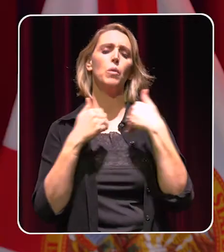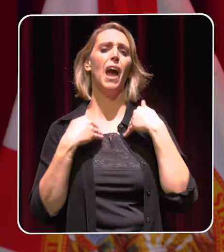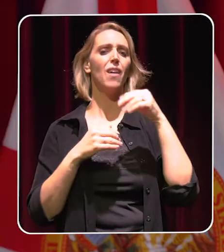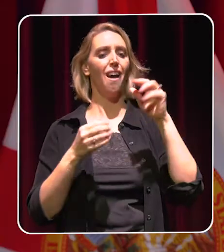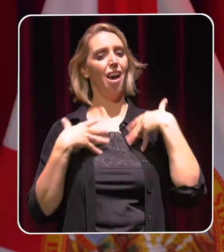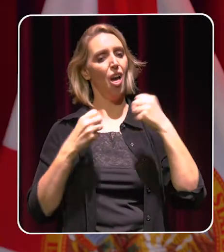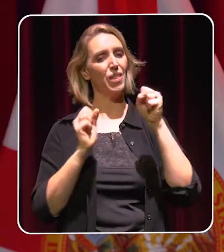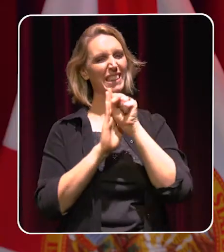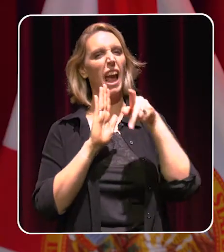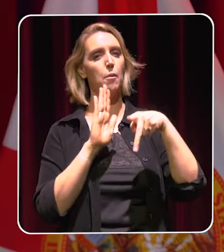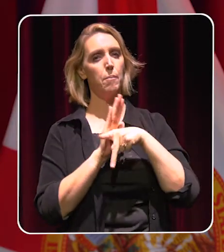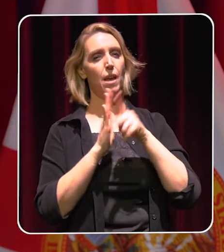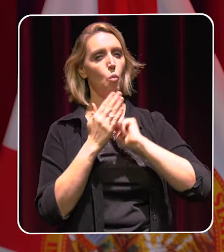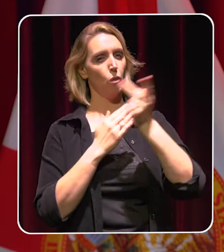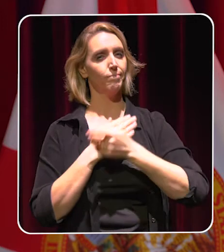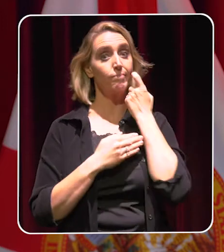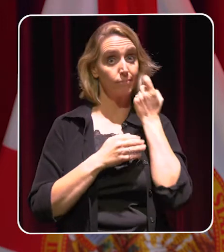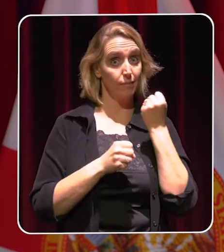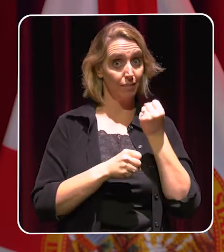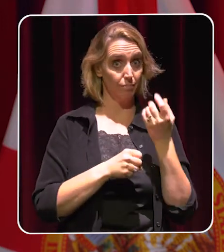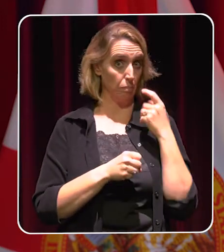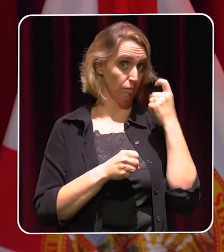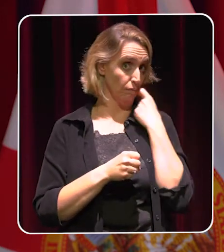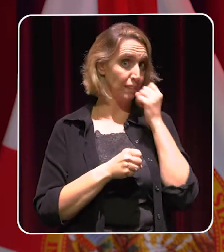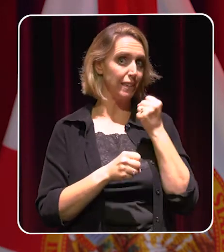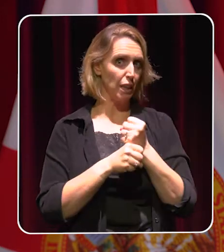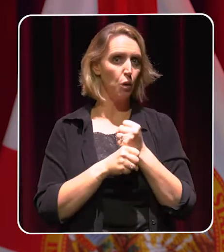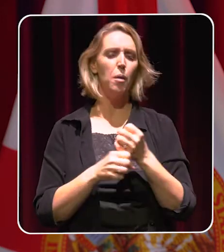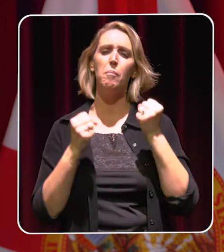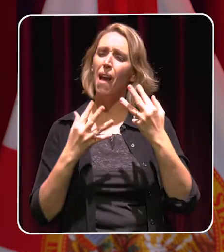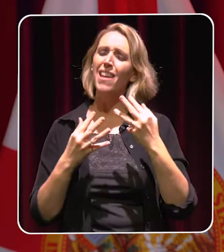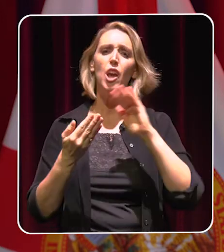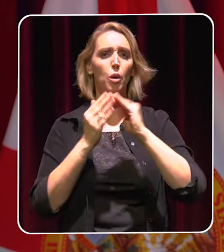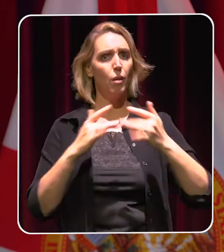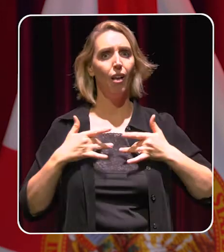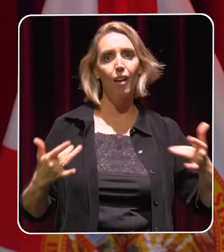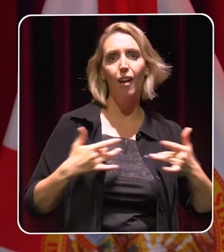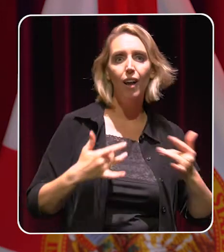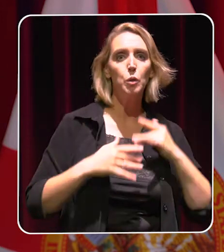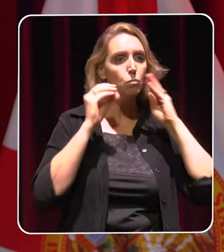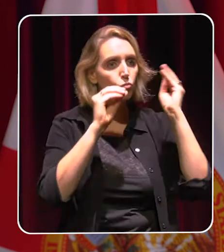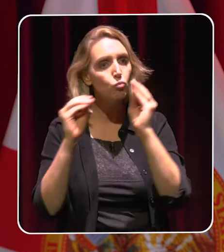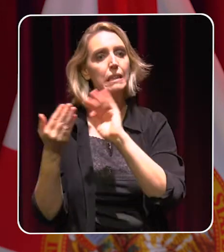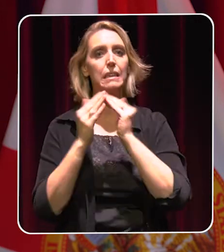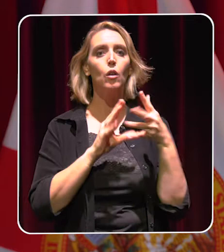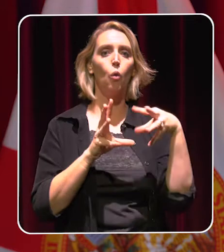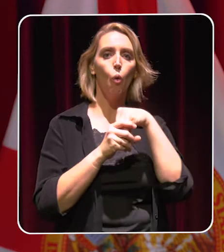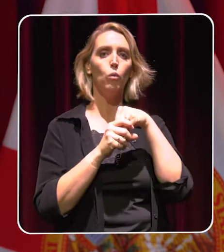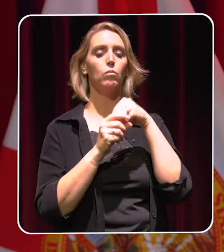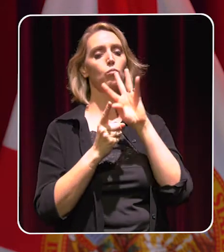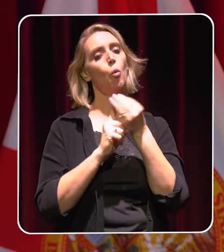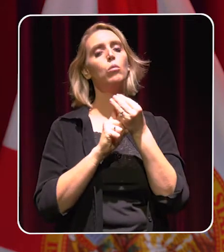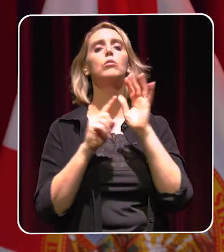Pete initiative. In just this last year alone, we partnered in dozens of community events to build on our city's culture